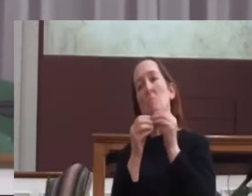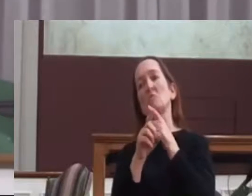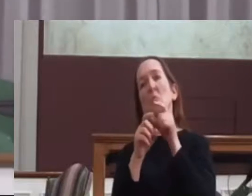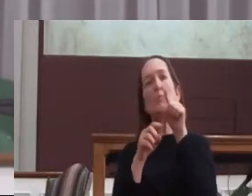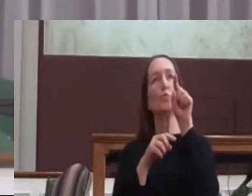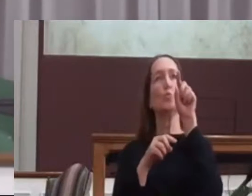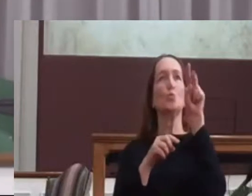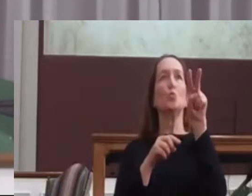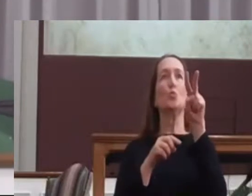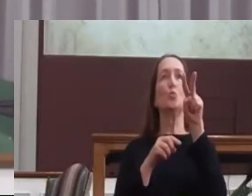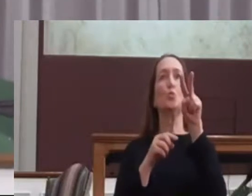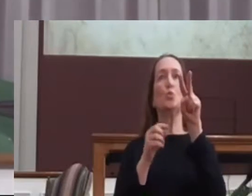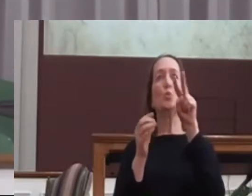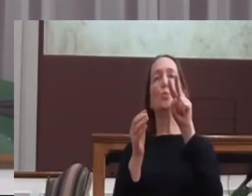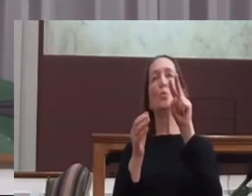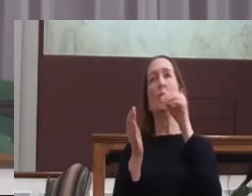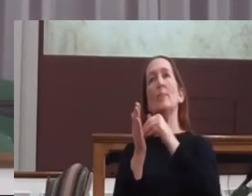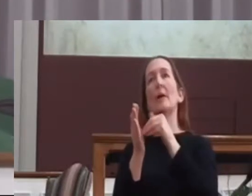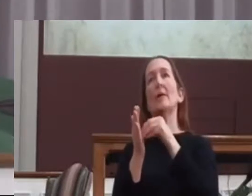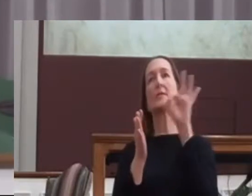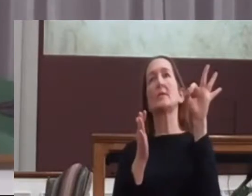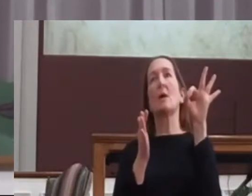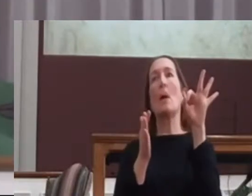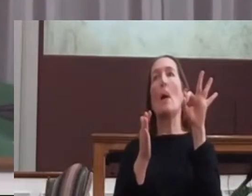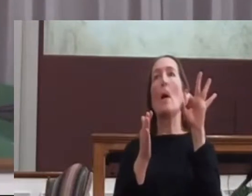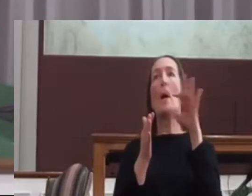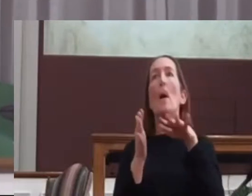using the statistics from 2009,